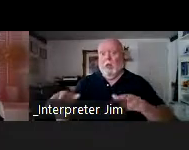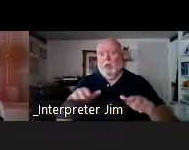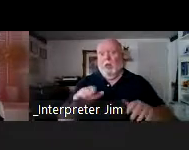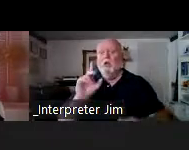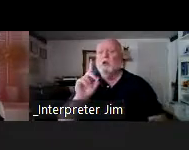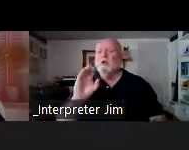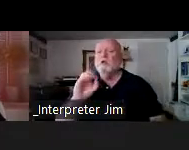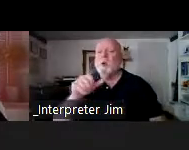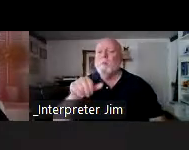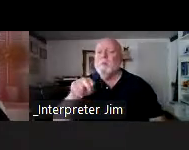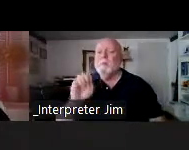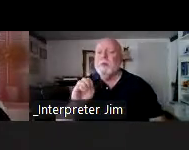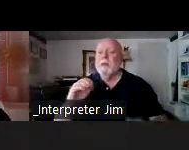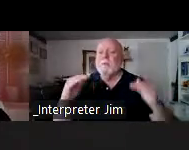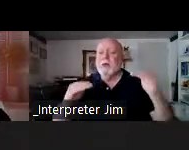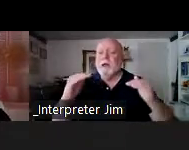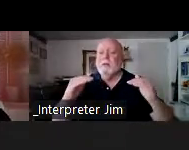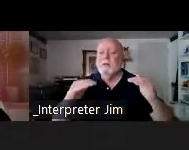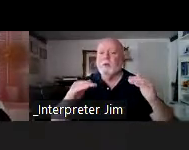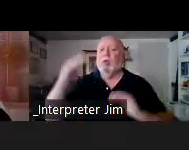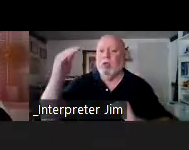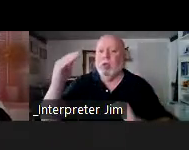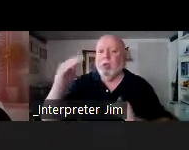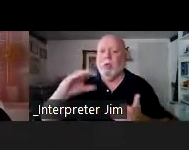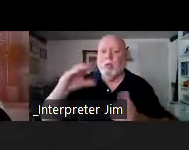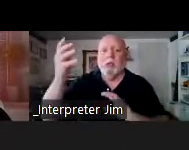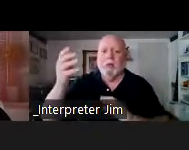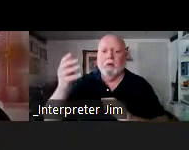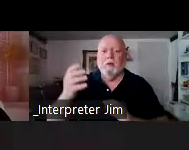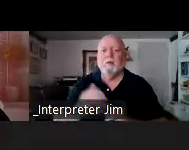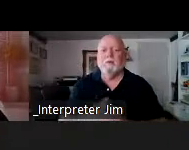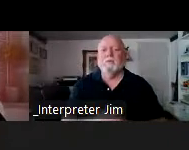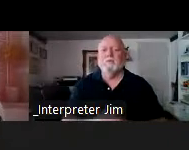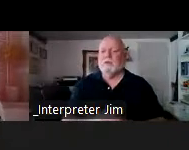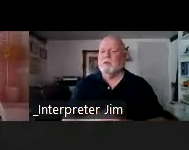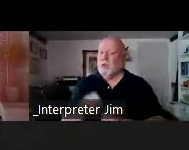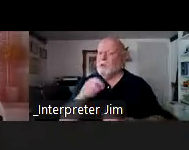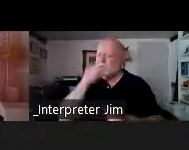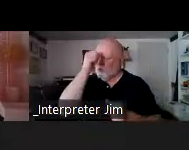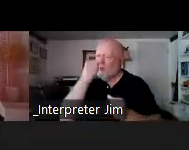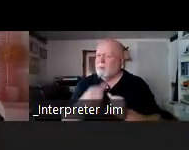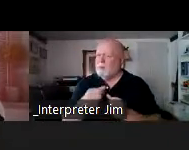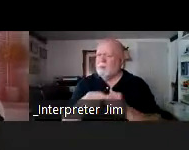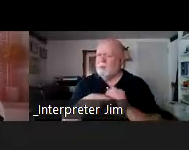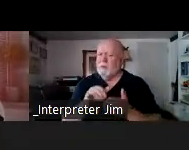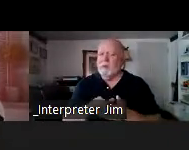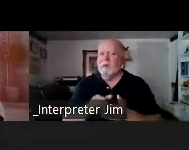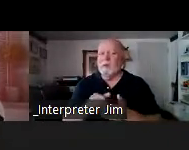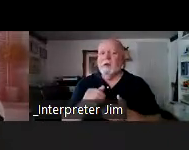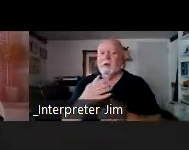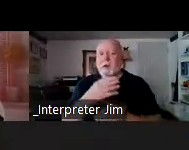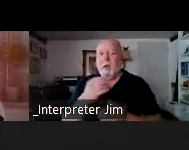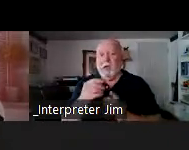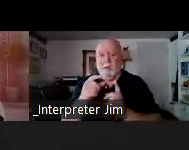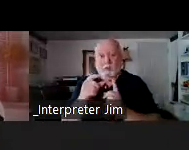to get back into balance again. So being very mindful. Even the word denial, I would argue,